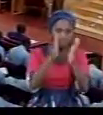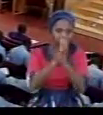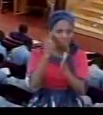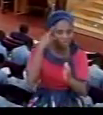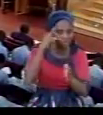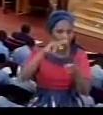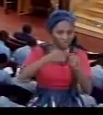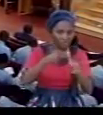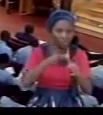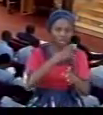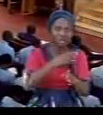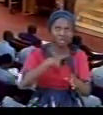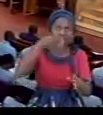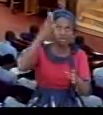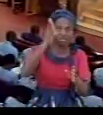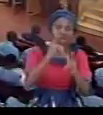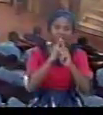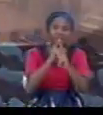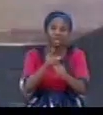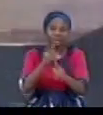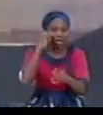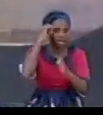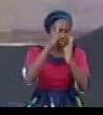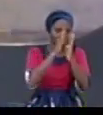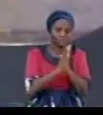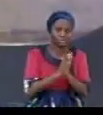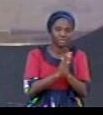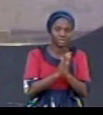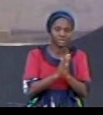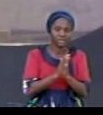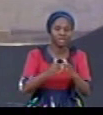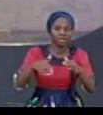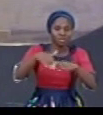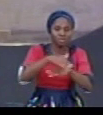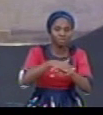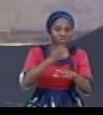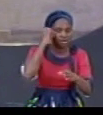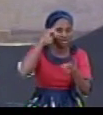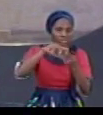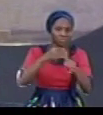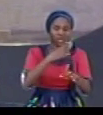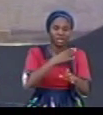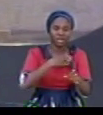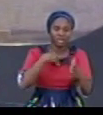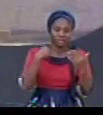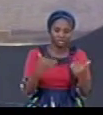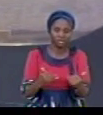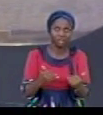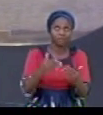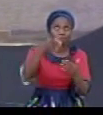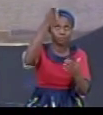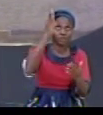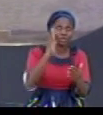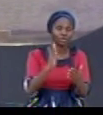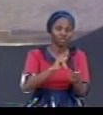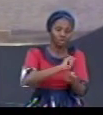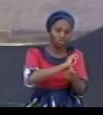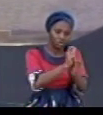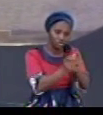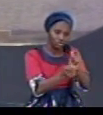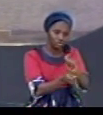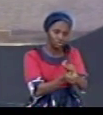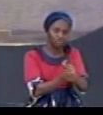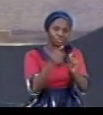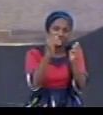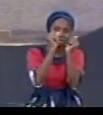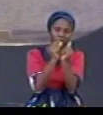friends. And now God turned the captivity of Job. It's now your turn. He'll turn your